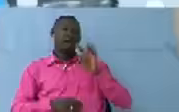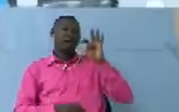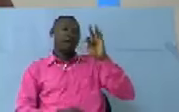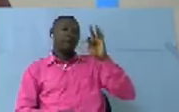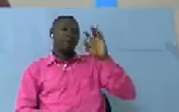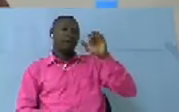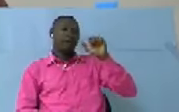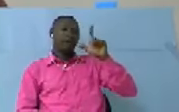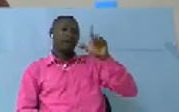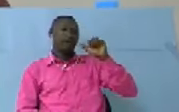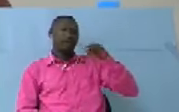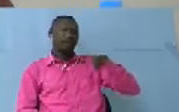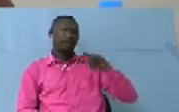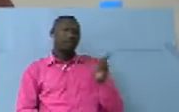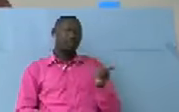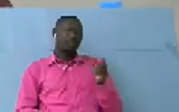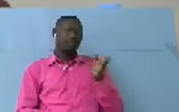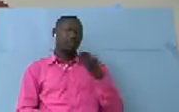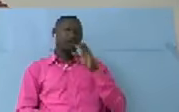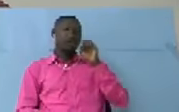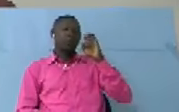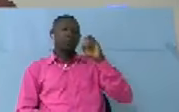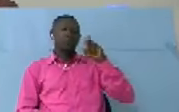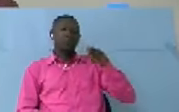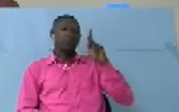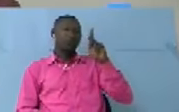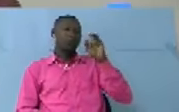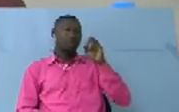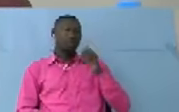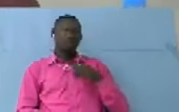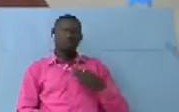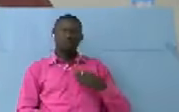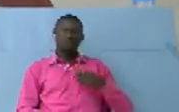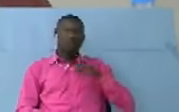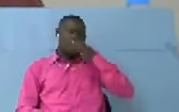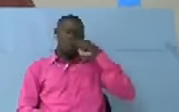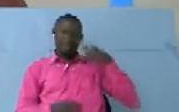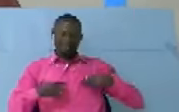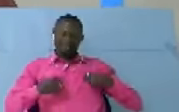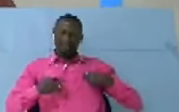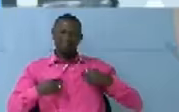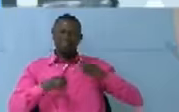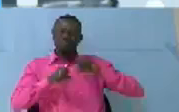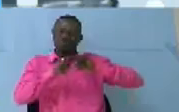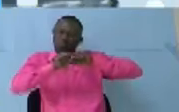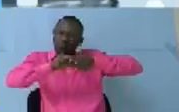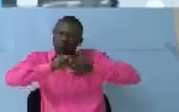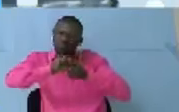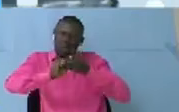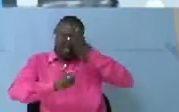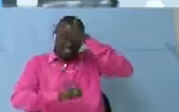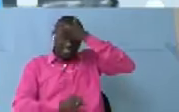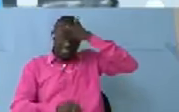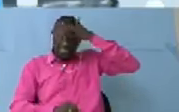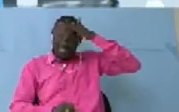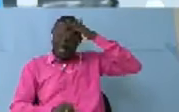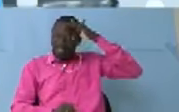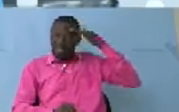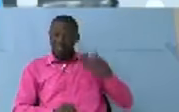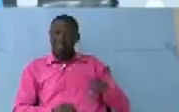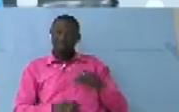Sonko. Alabendika ko be sinanta tarora. His white shirt was soaked in sweat.